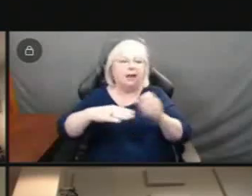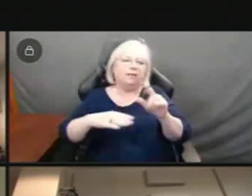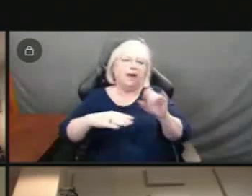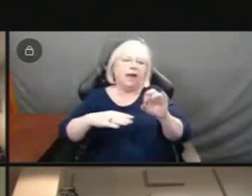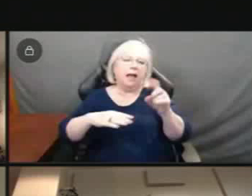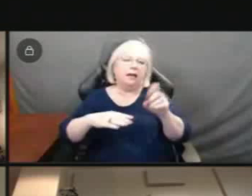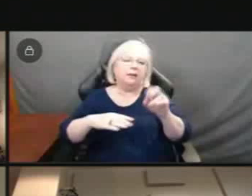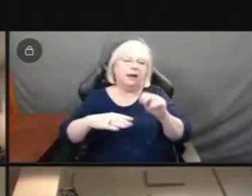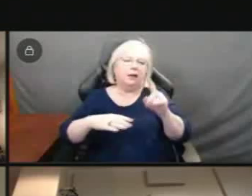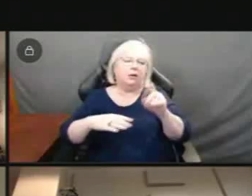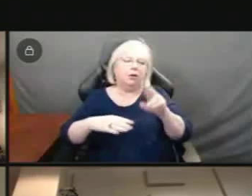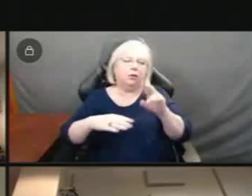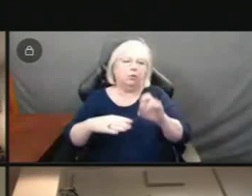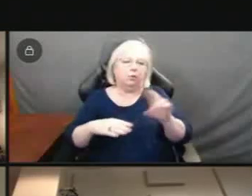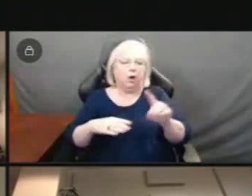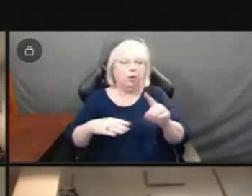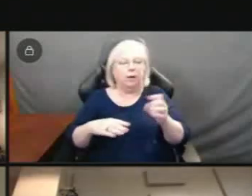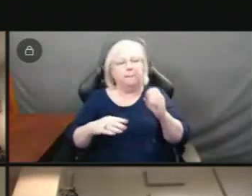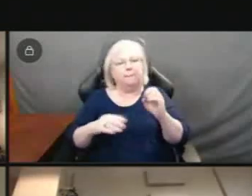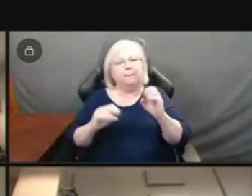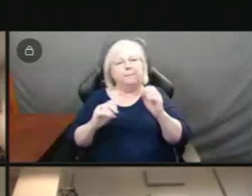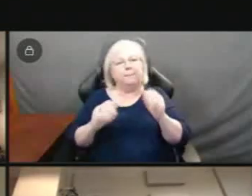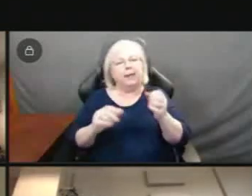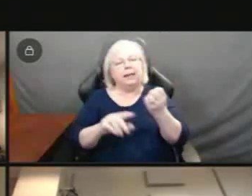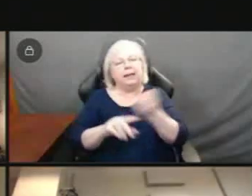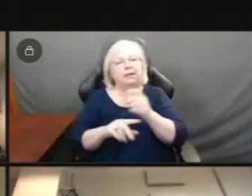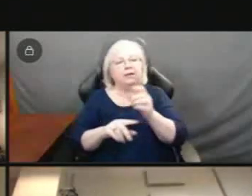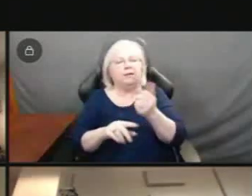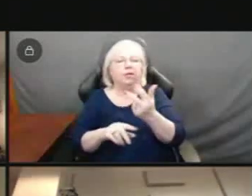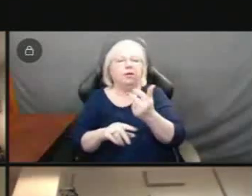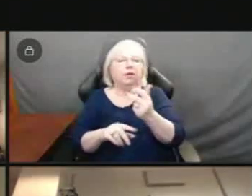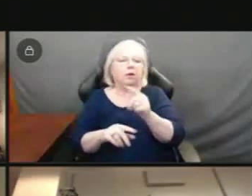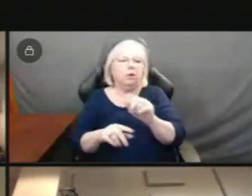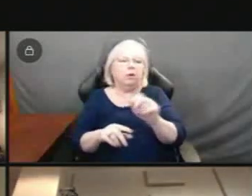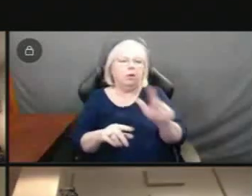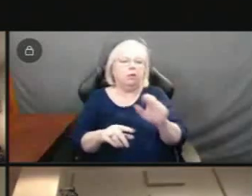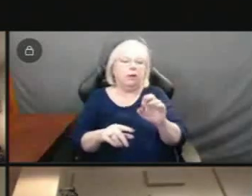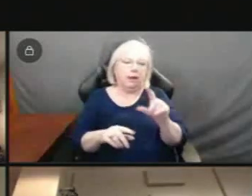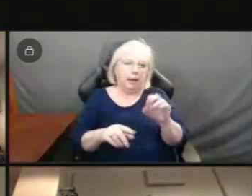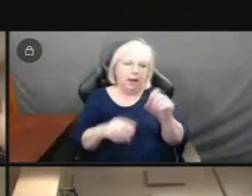Road, immediately east of 13,103 Alexander Road. Third and final reading.